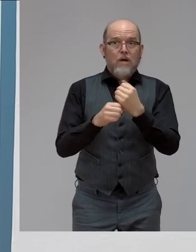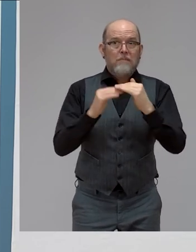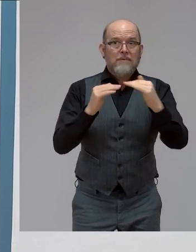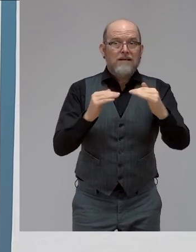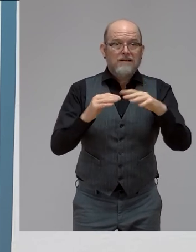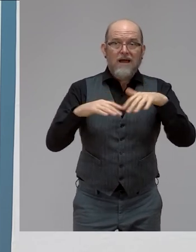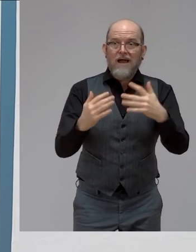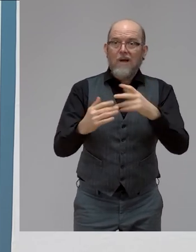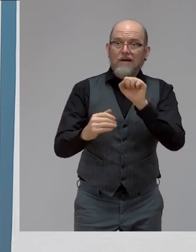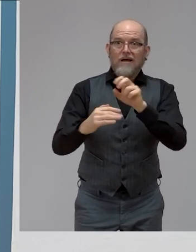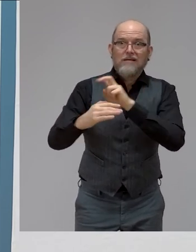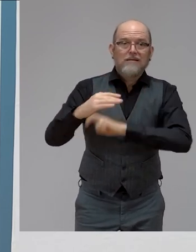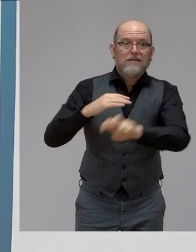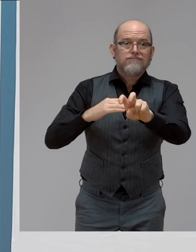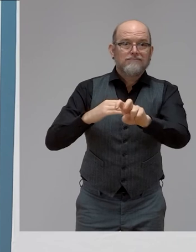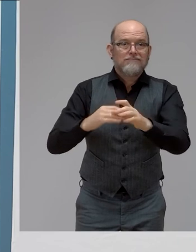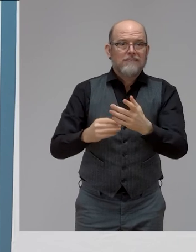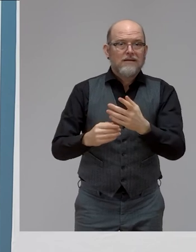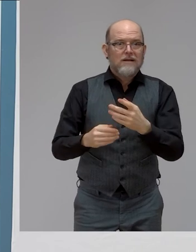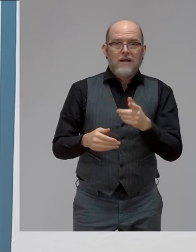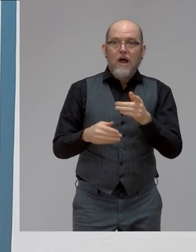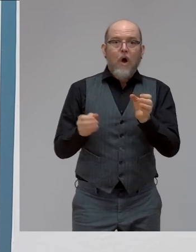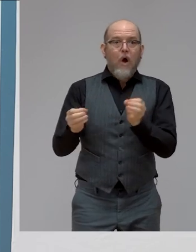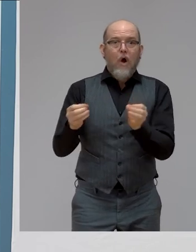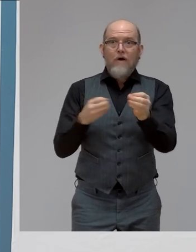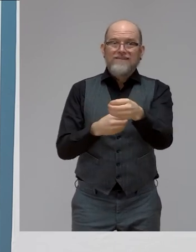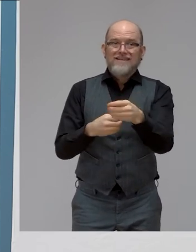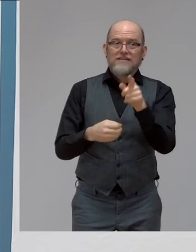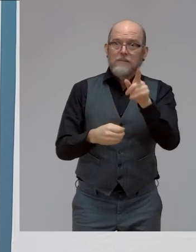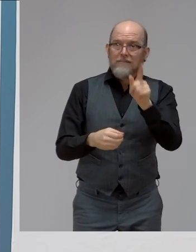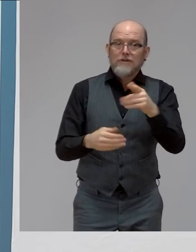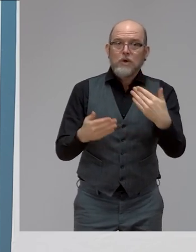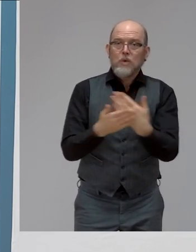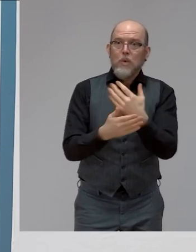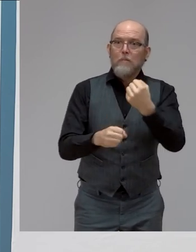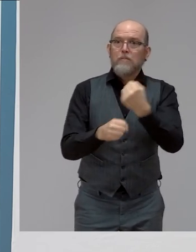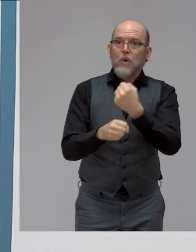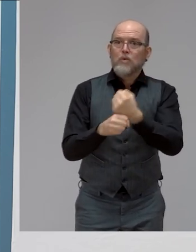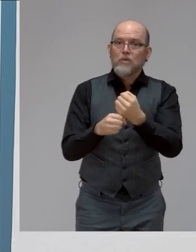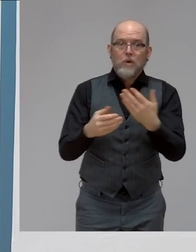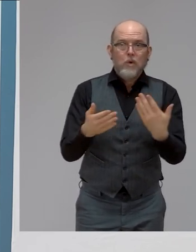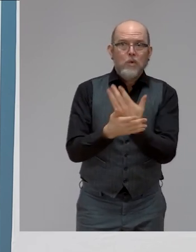working places, only new products and new technologies are used.